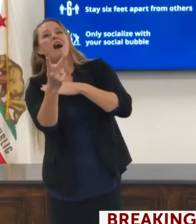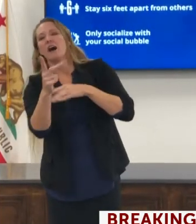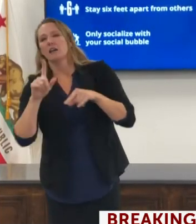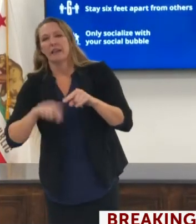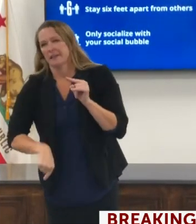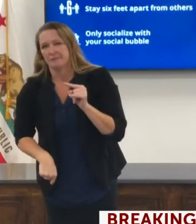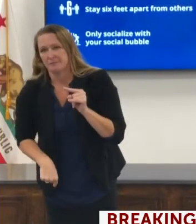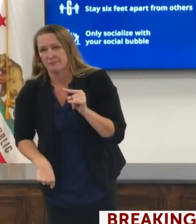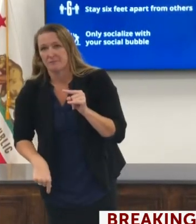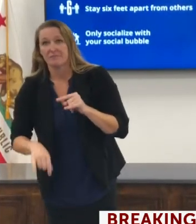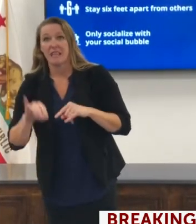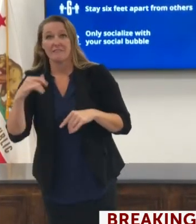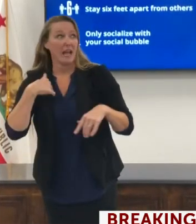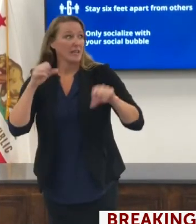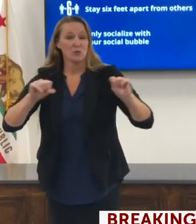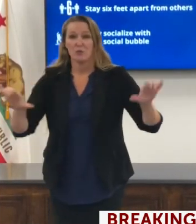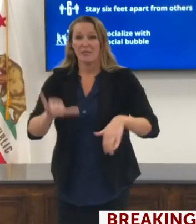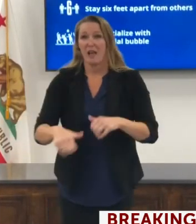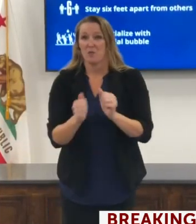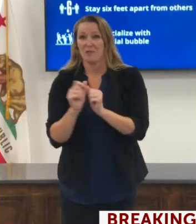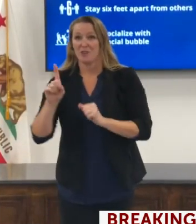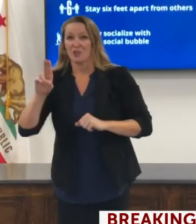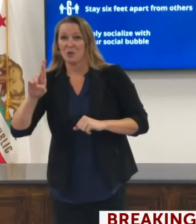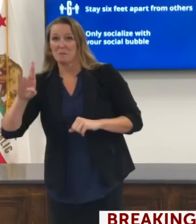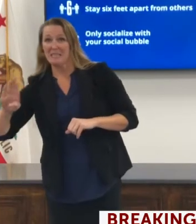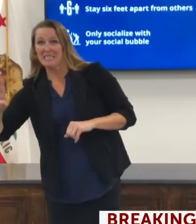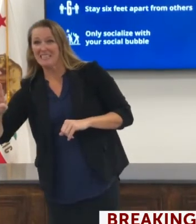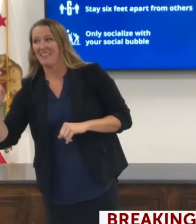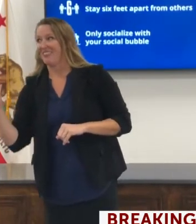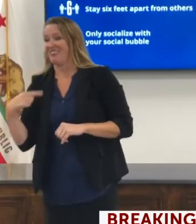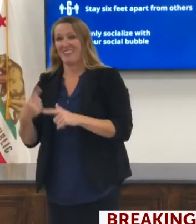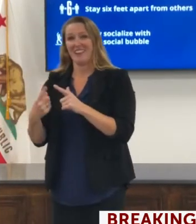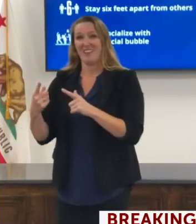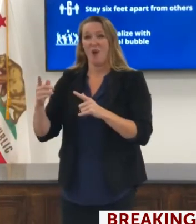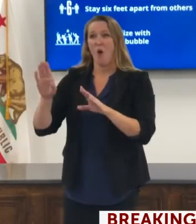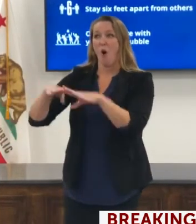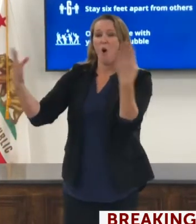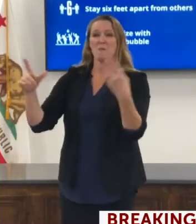that, when Vegas reopens, we'd be there immediately.